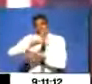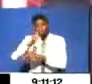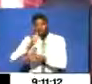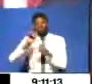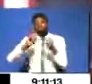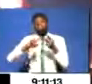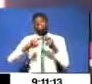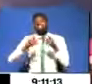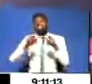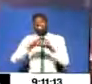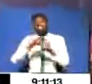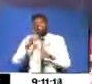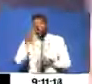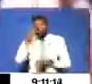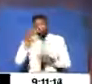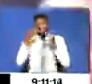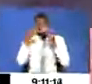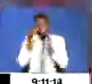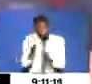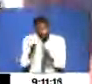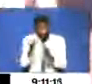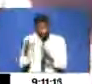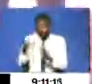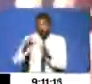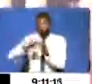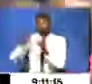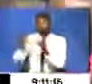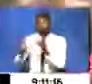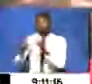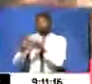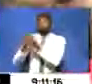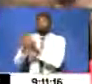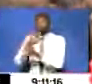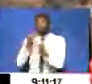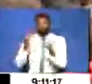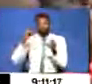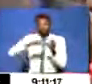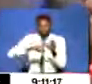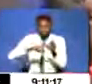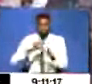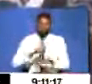Nkoidila Olelankas, who defected from Jubilee Party. Gishoki Washira,